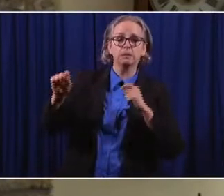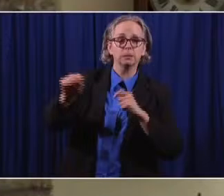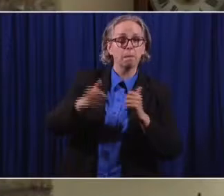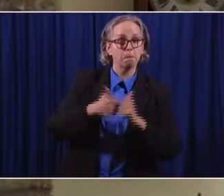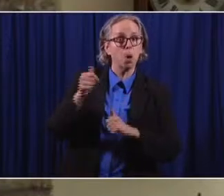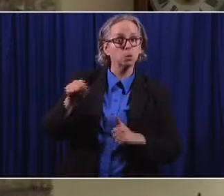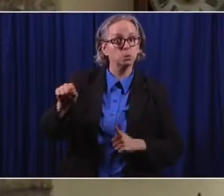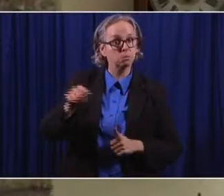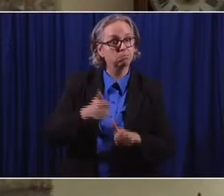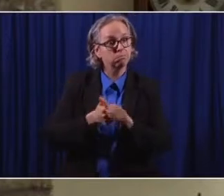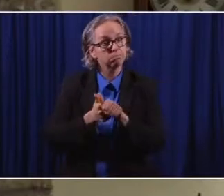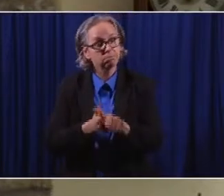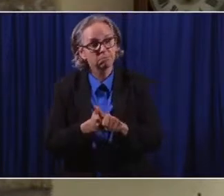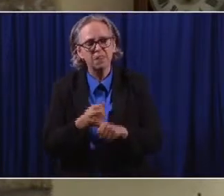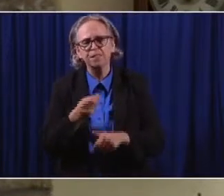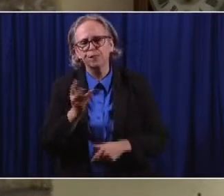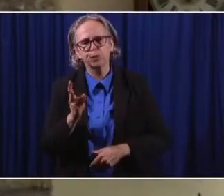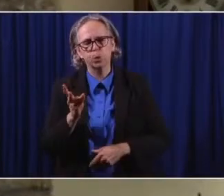no, we're only at 50.